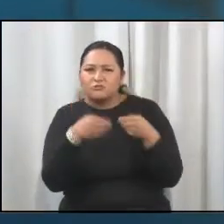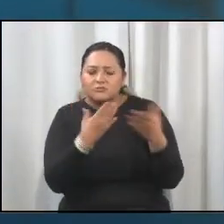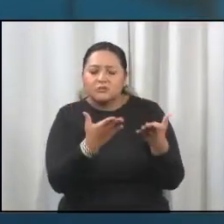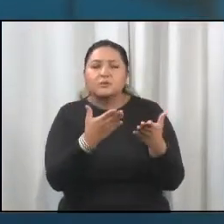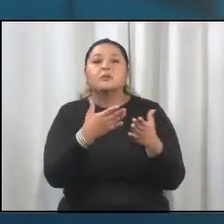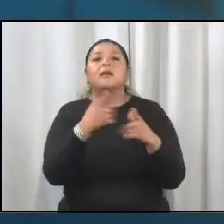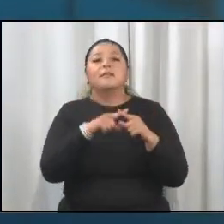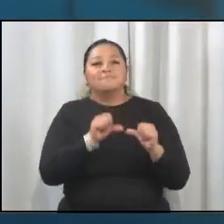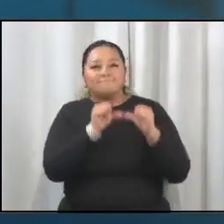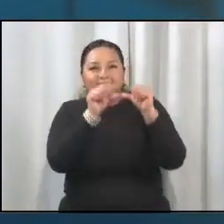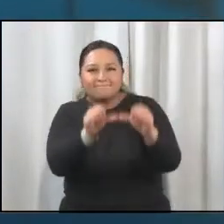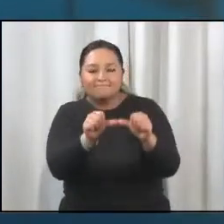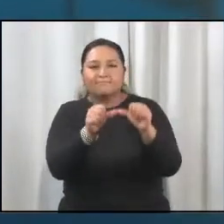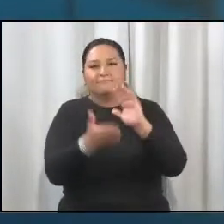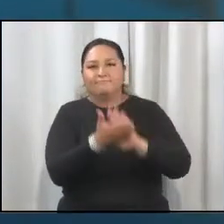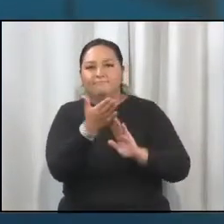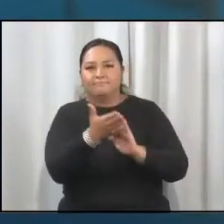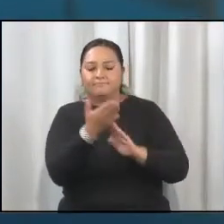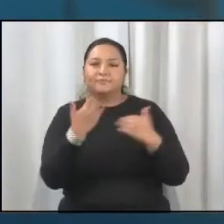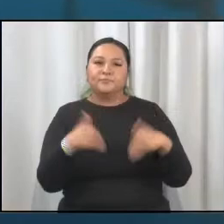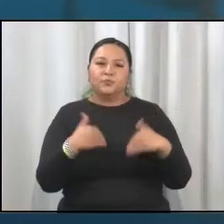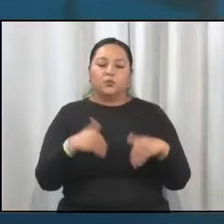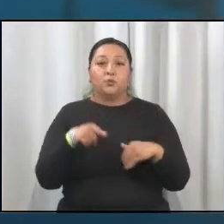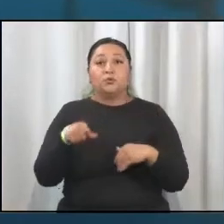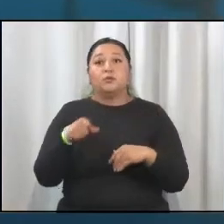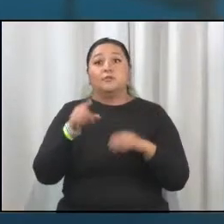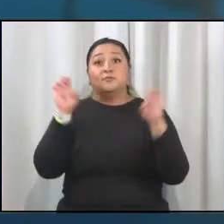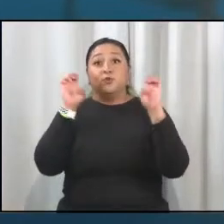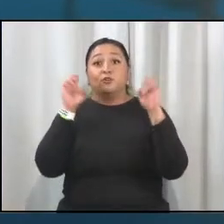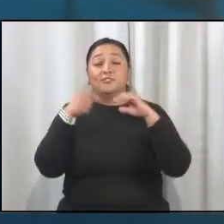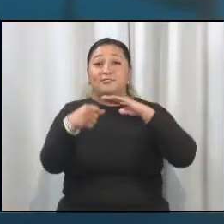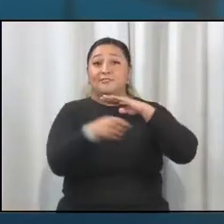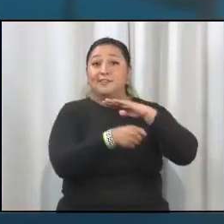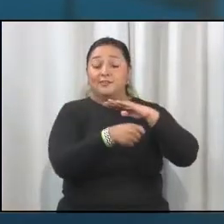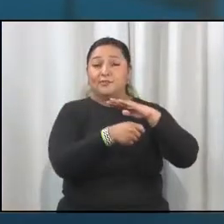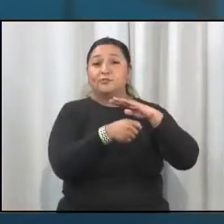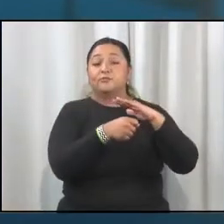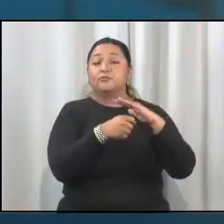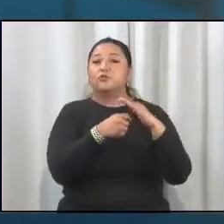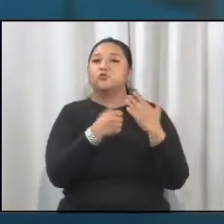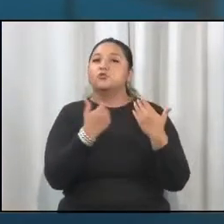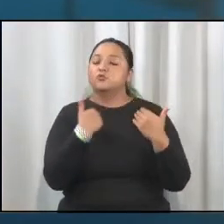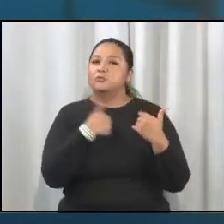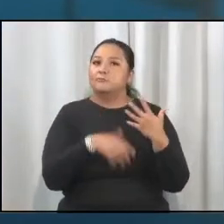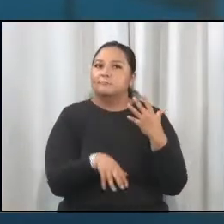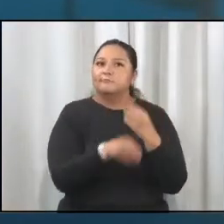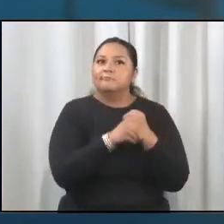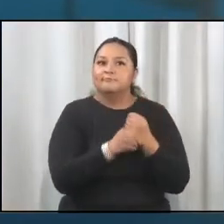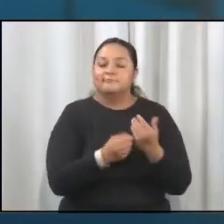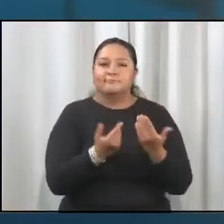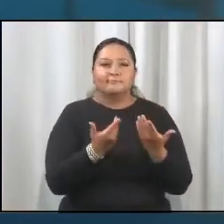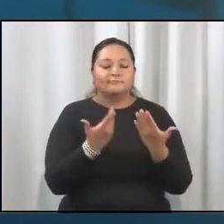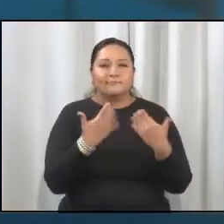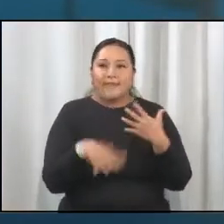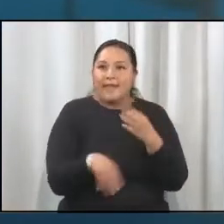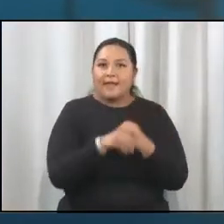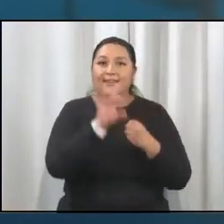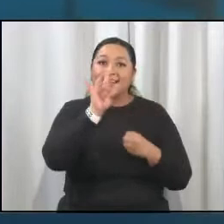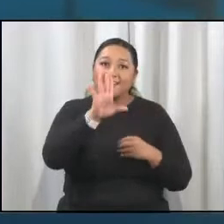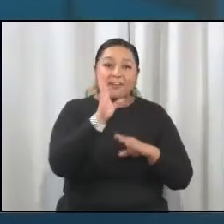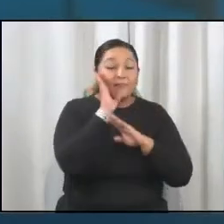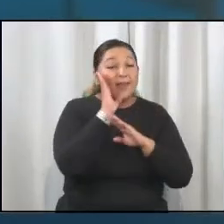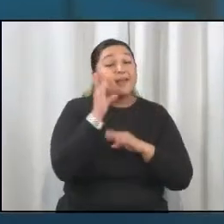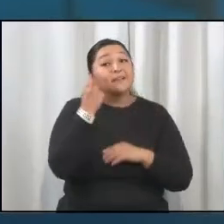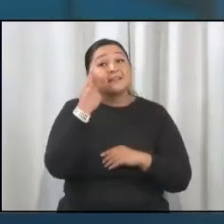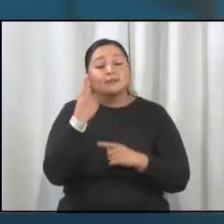in that space. So this extension of our emergency shelter is beyond the program. We're bringing more than 80 beds in a time we don't normally have shelter